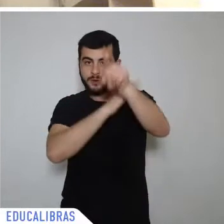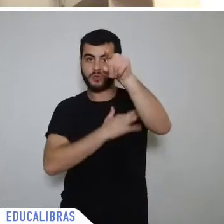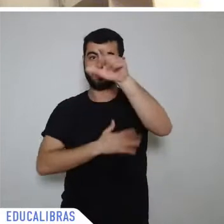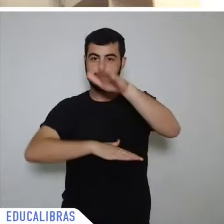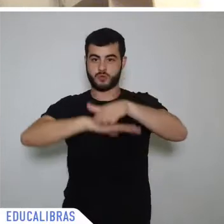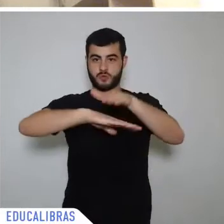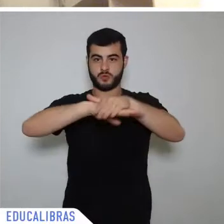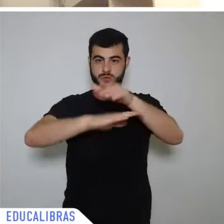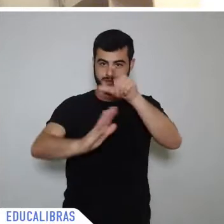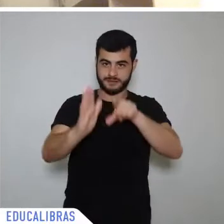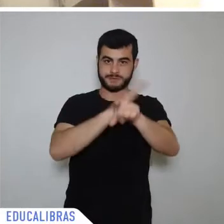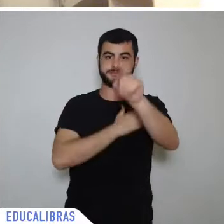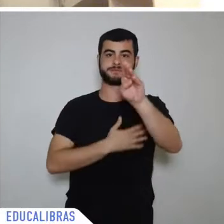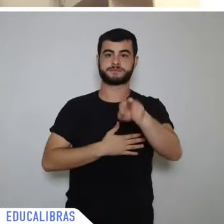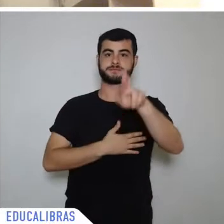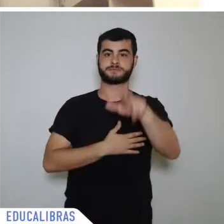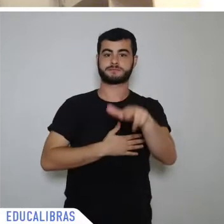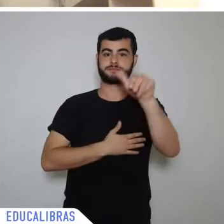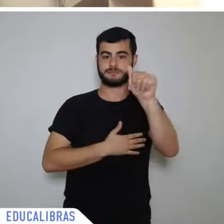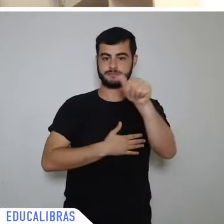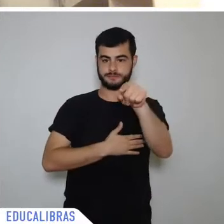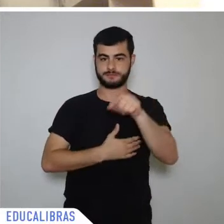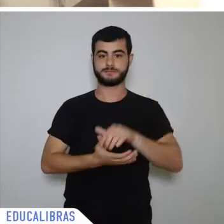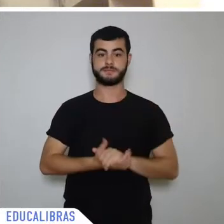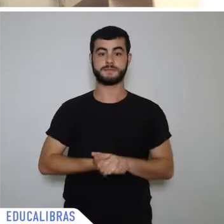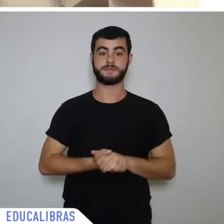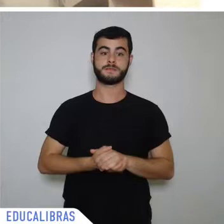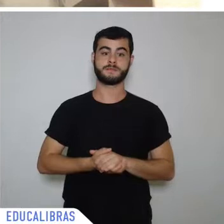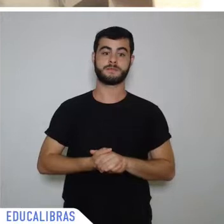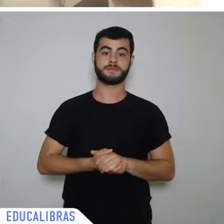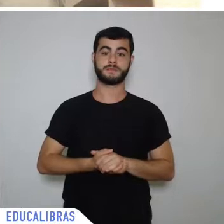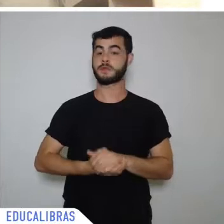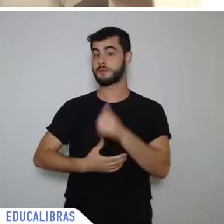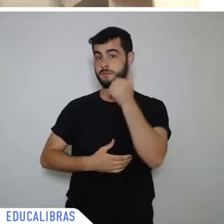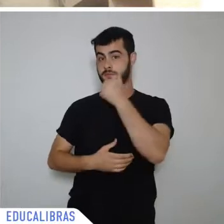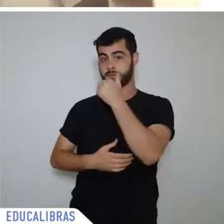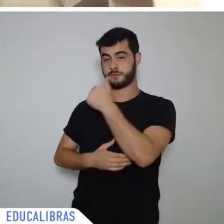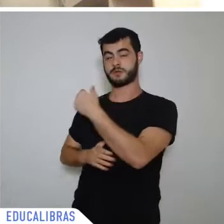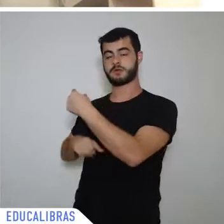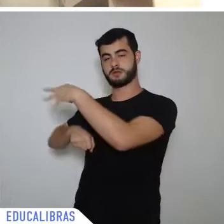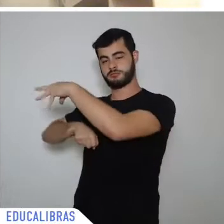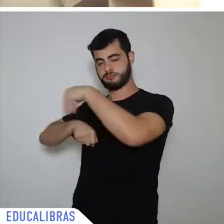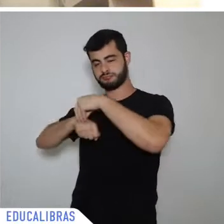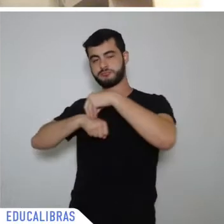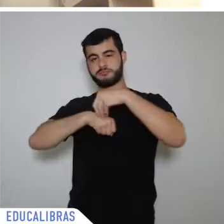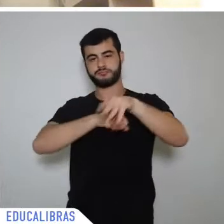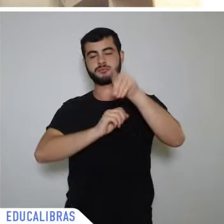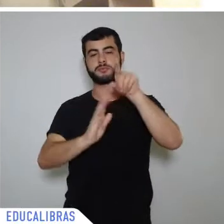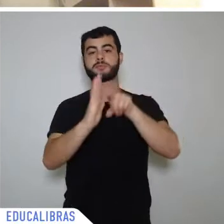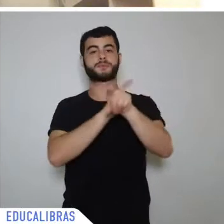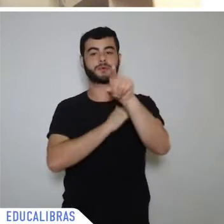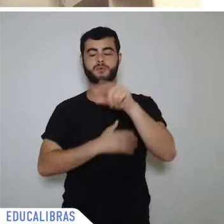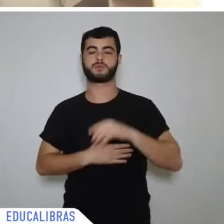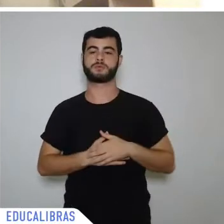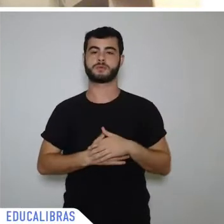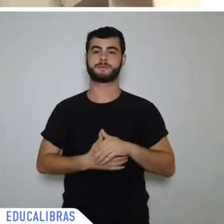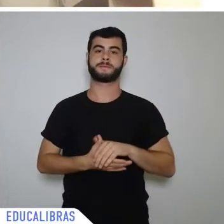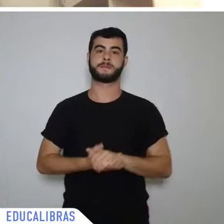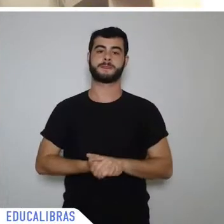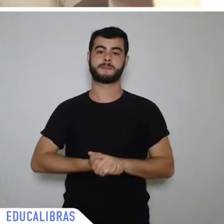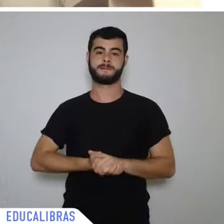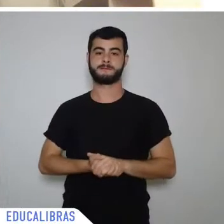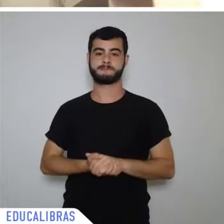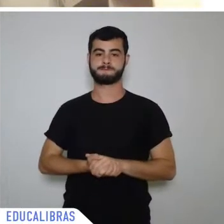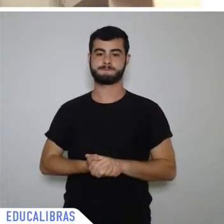question for you before we go into our final considerations. Alessandra Ramos asks, how can we insist with the